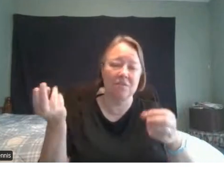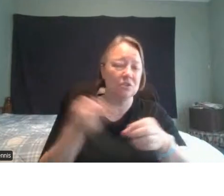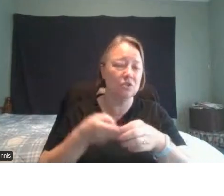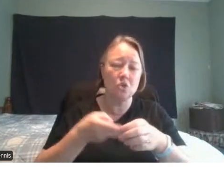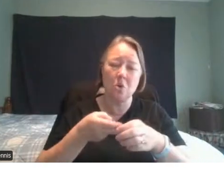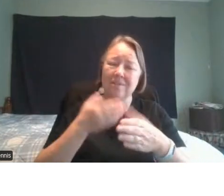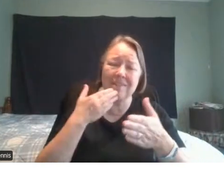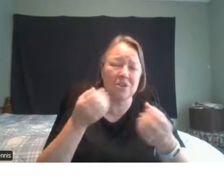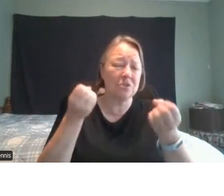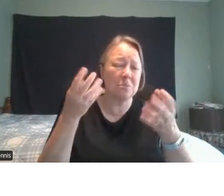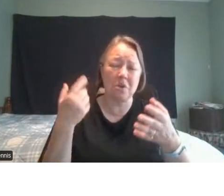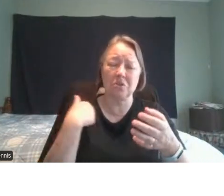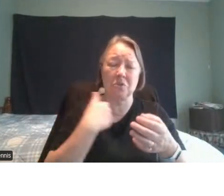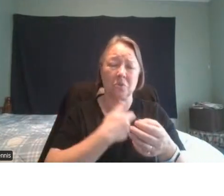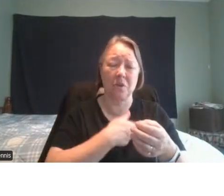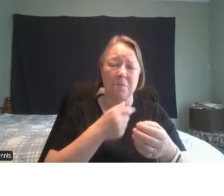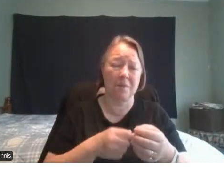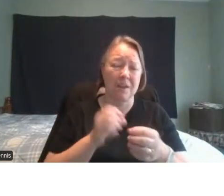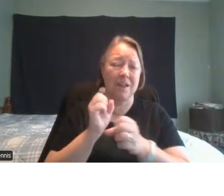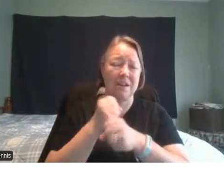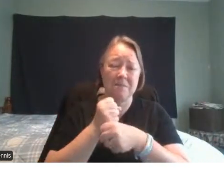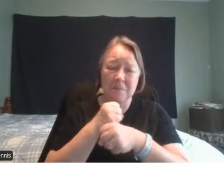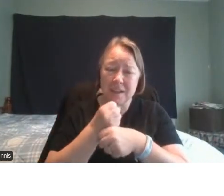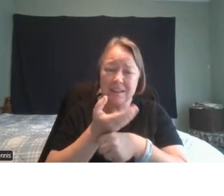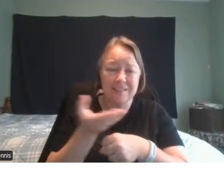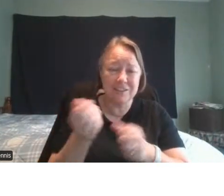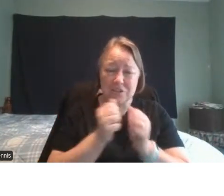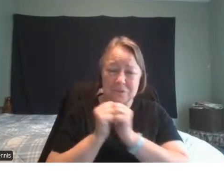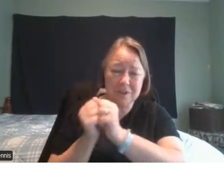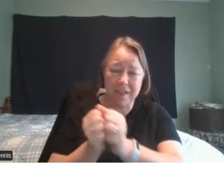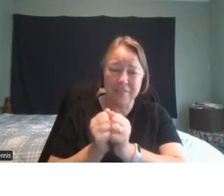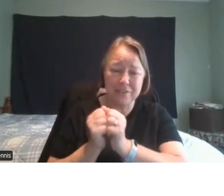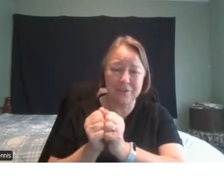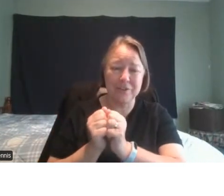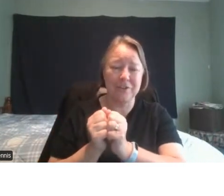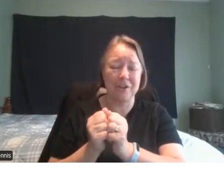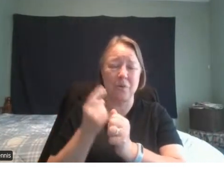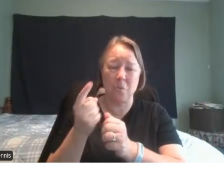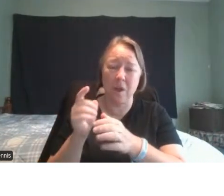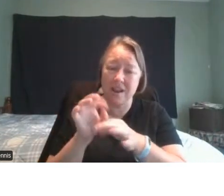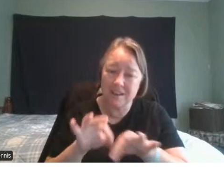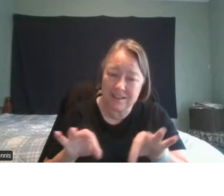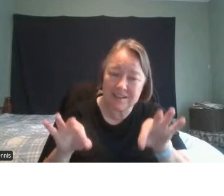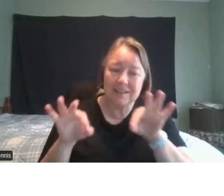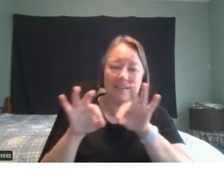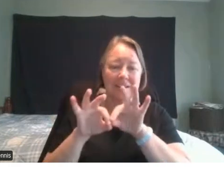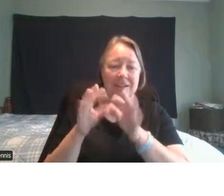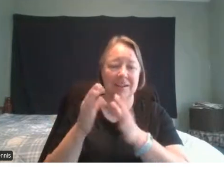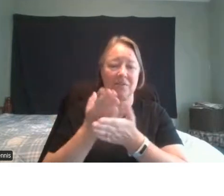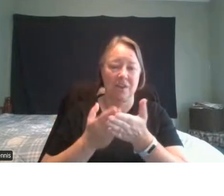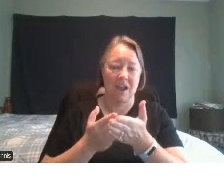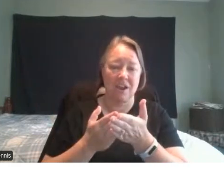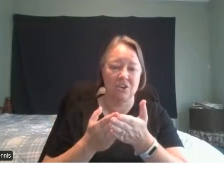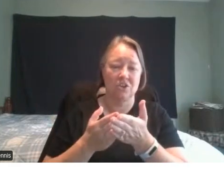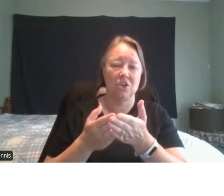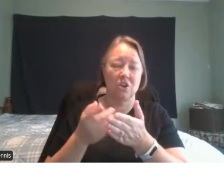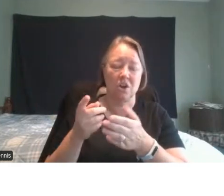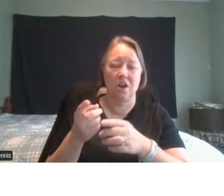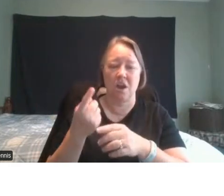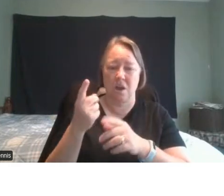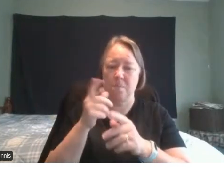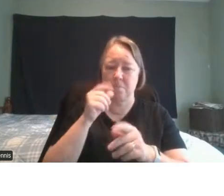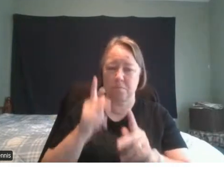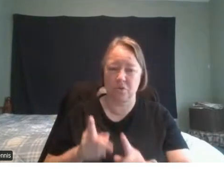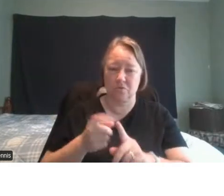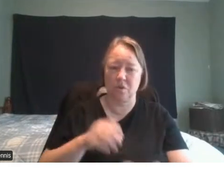been, creating together. And one key factor, Linford from South Africa made